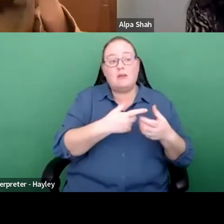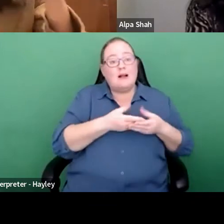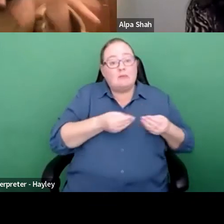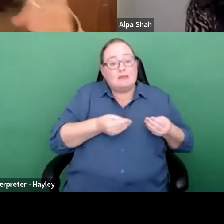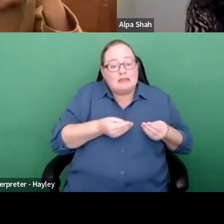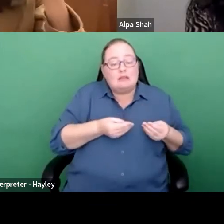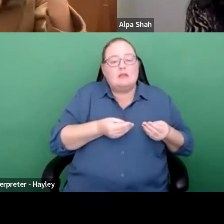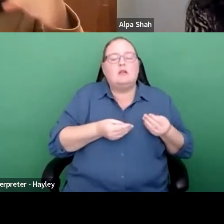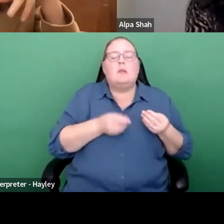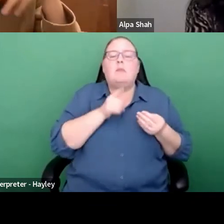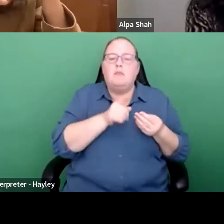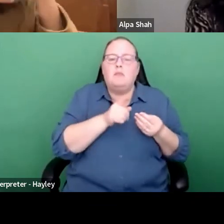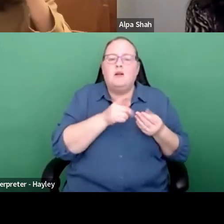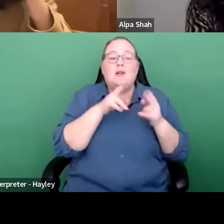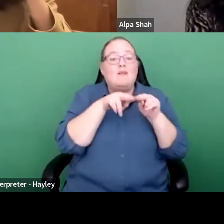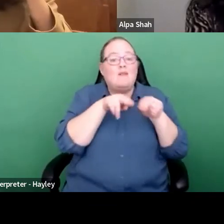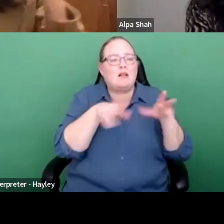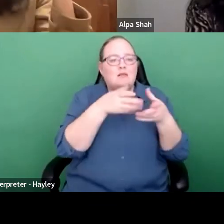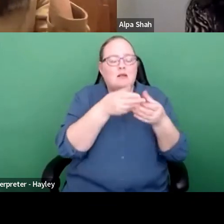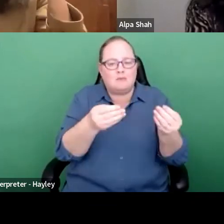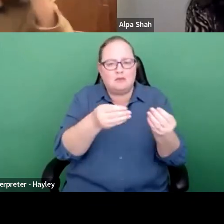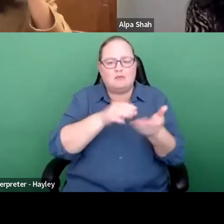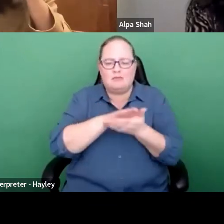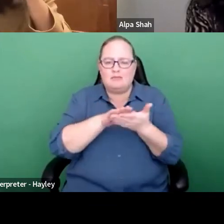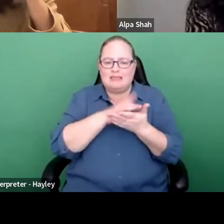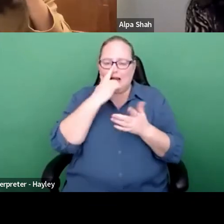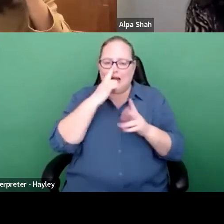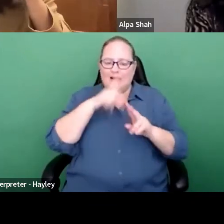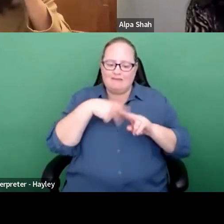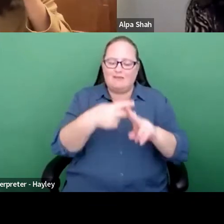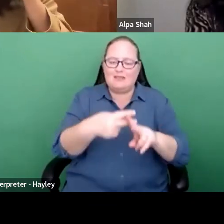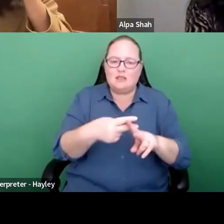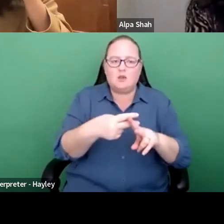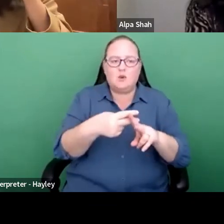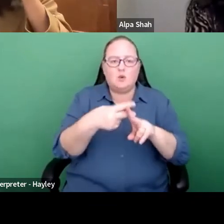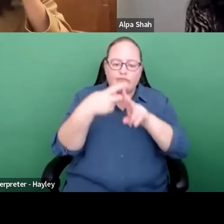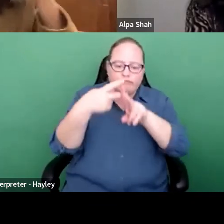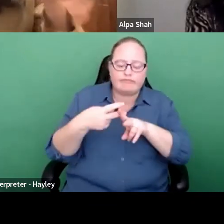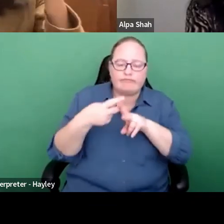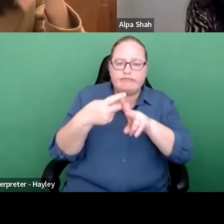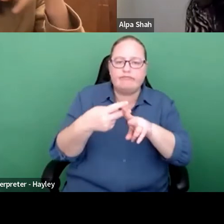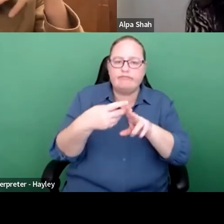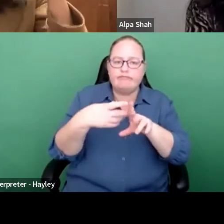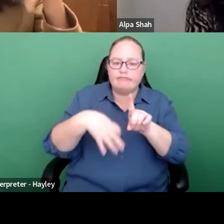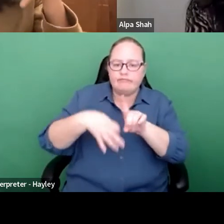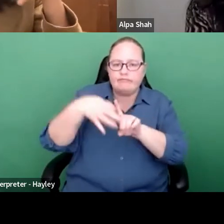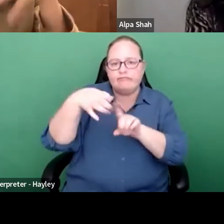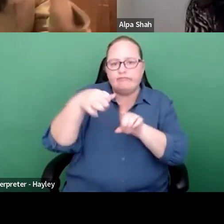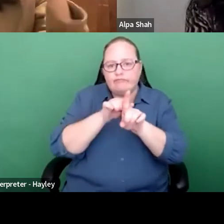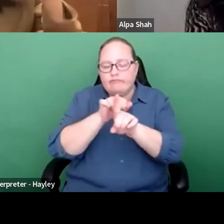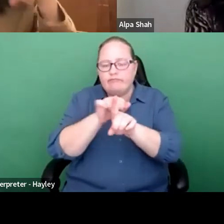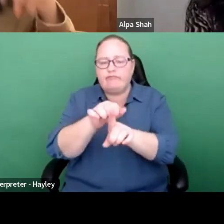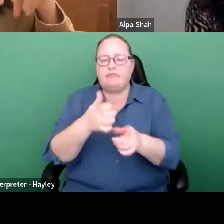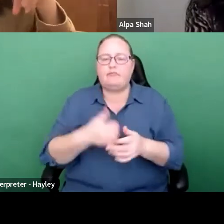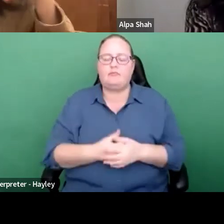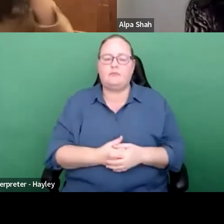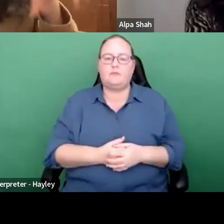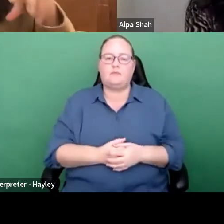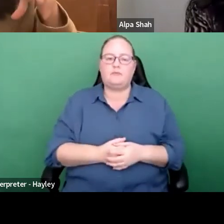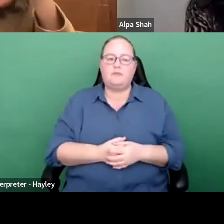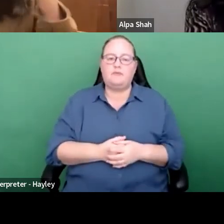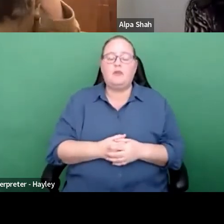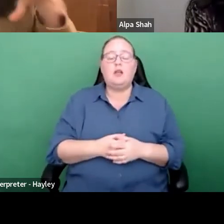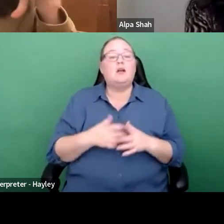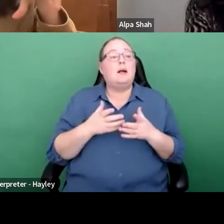facilitated certain forms of conservation and repair, like I mentioned in the first part of my presentation. And this is all to say that emptiness is very well ingrained within